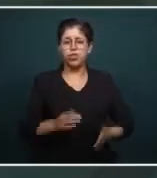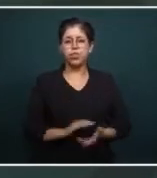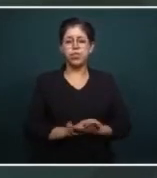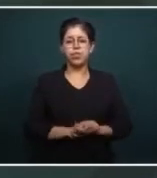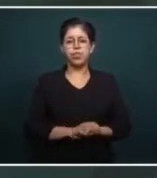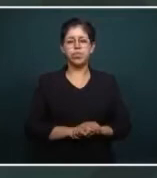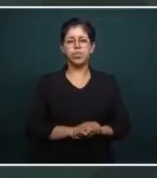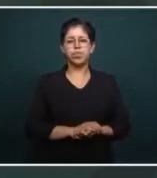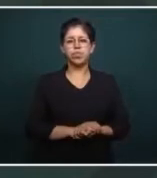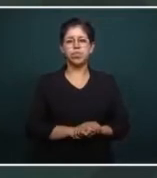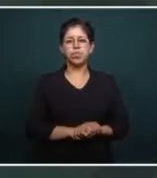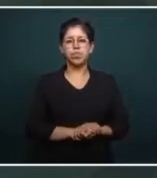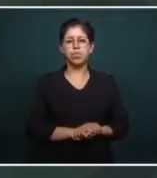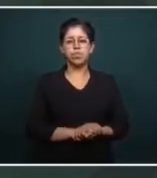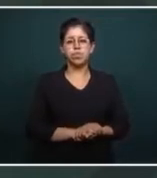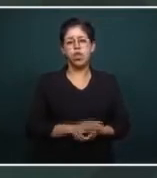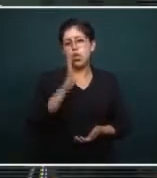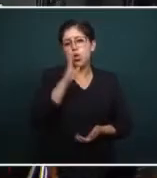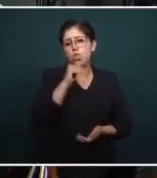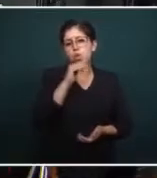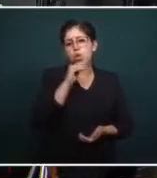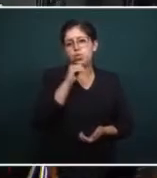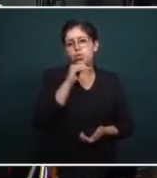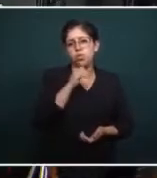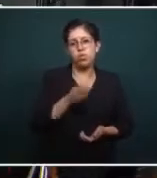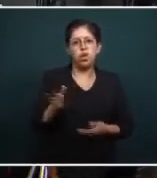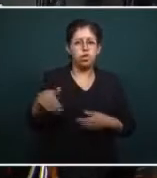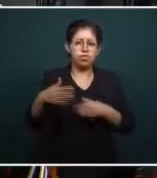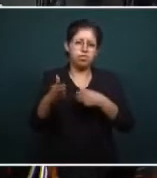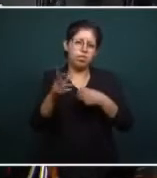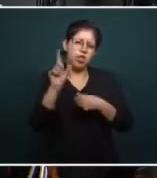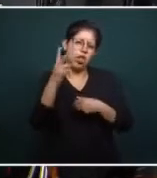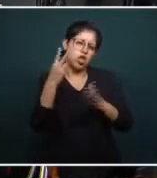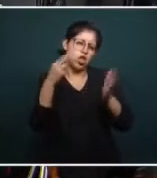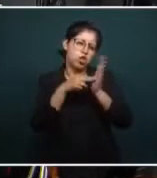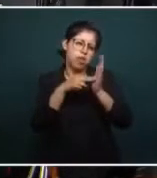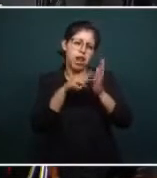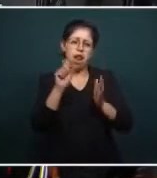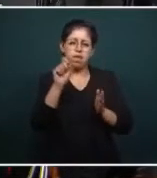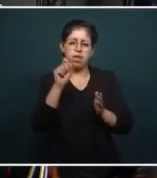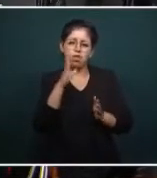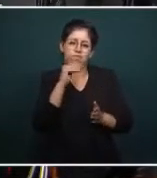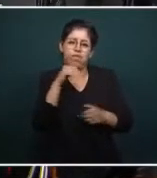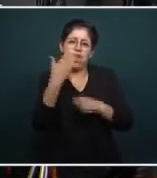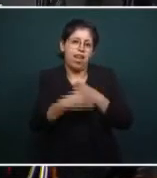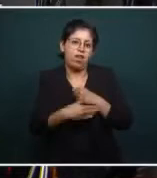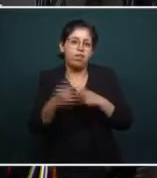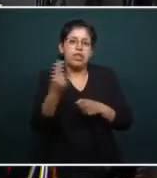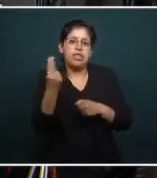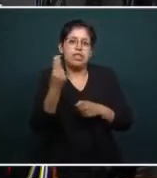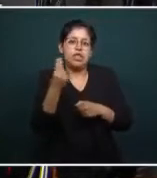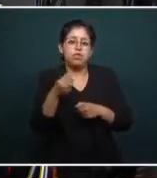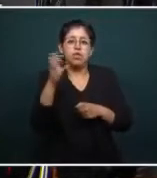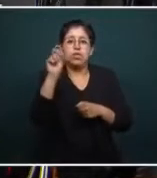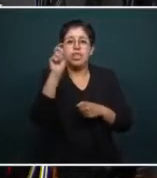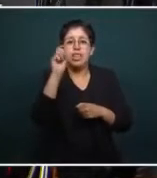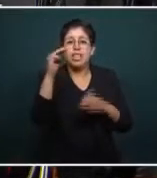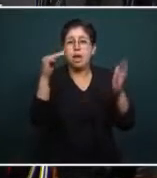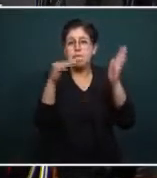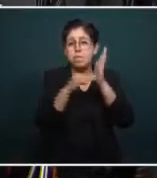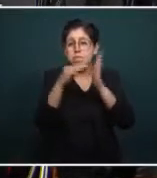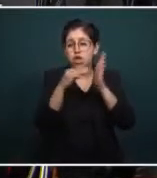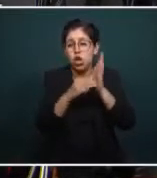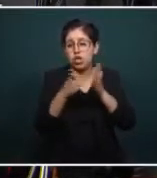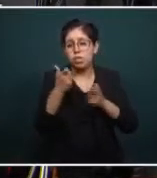We couldn't terminarlo el año próximo finish porque it by se next year because necesitarían we need 30,000 30 millones